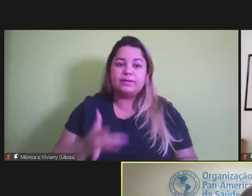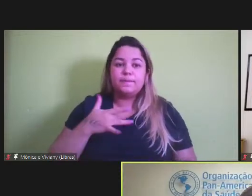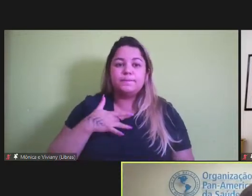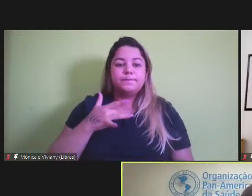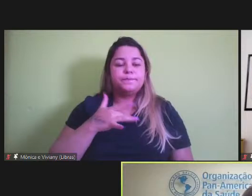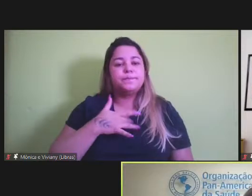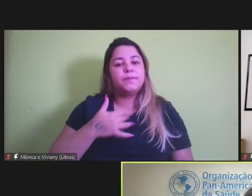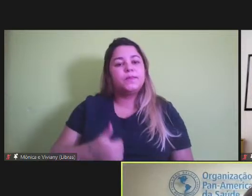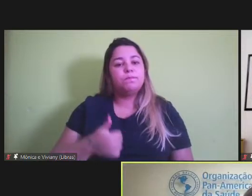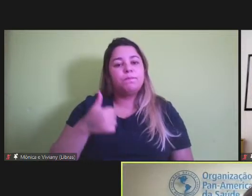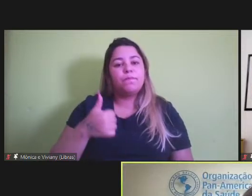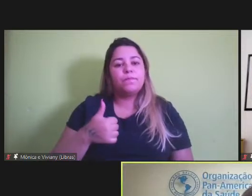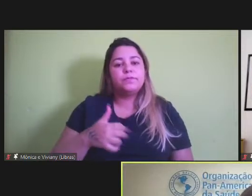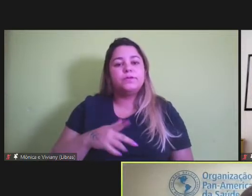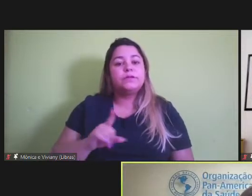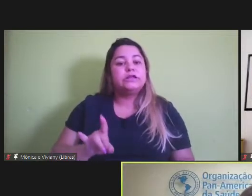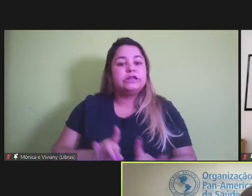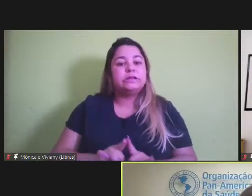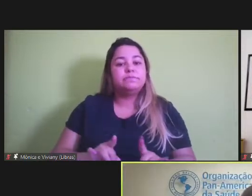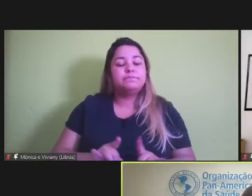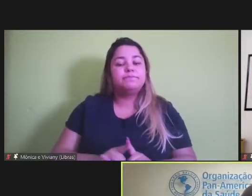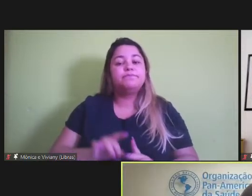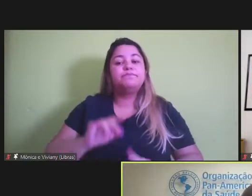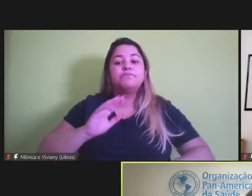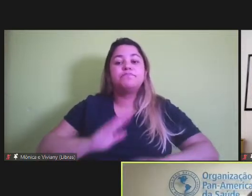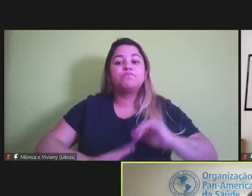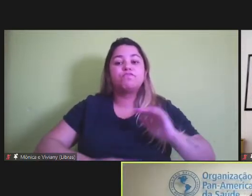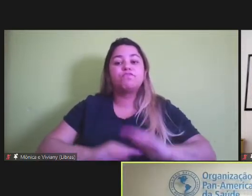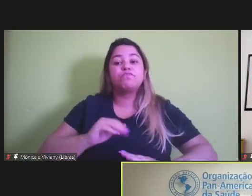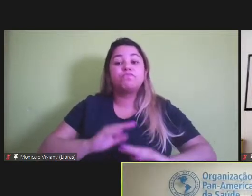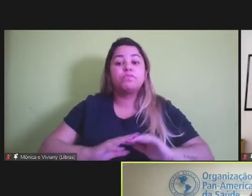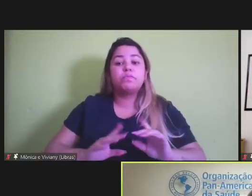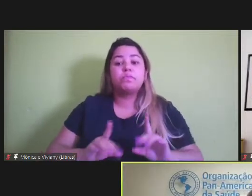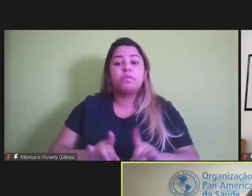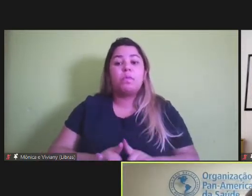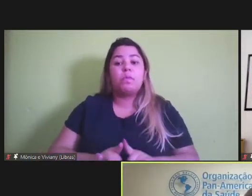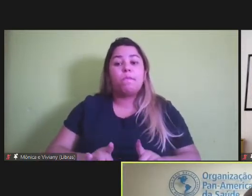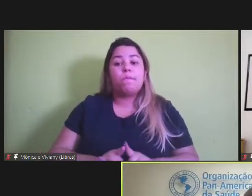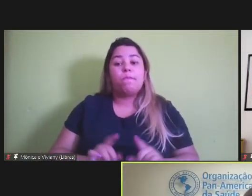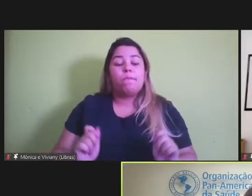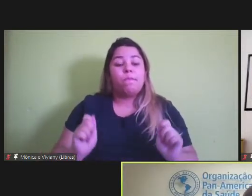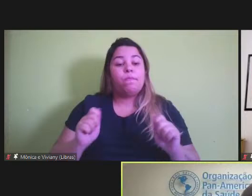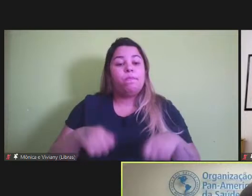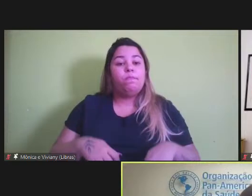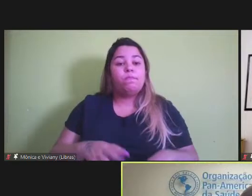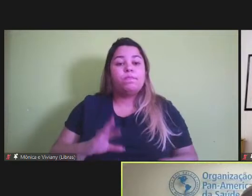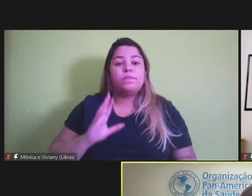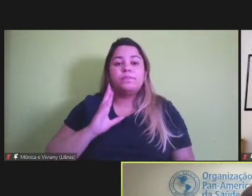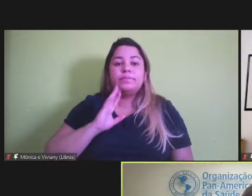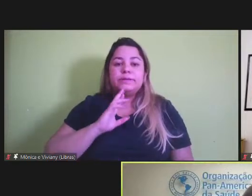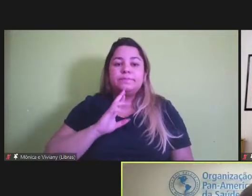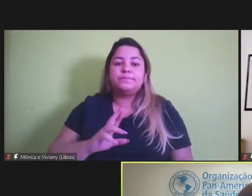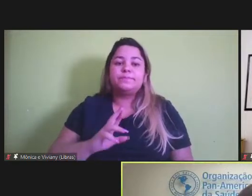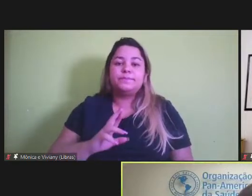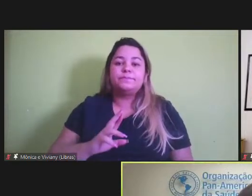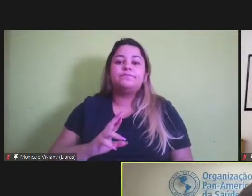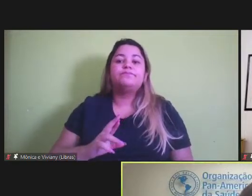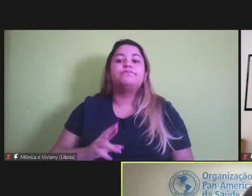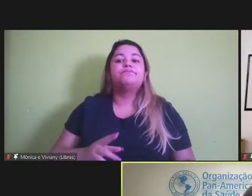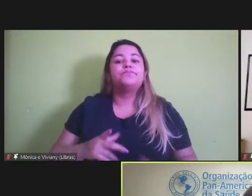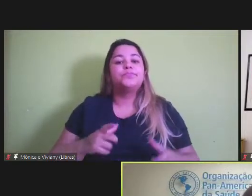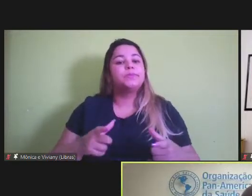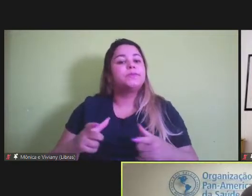healthcare of better quality. And also the isolated action doesn't bring necessarily the